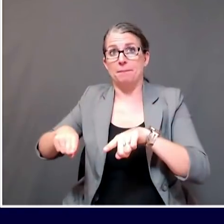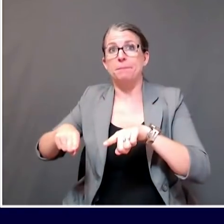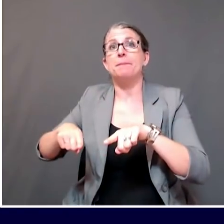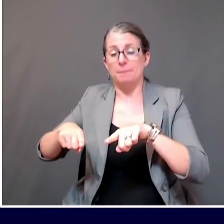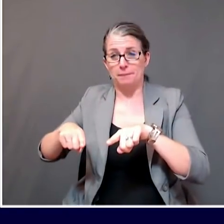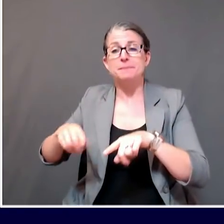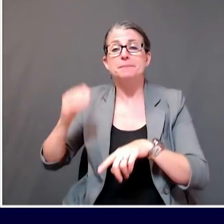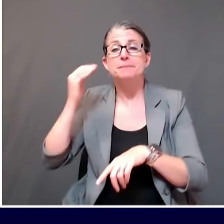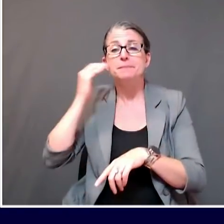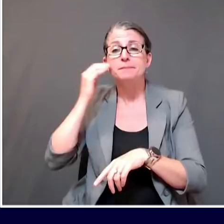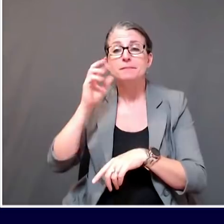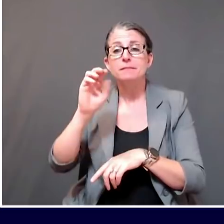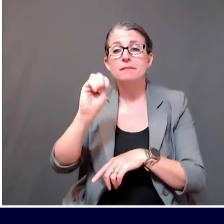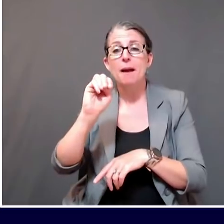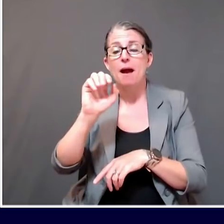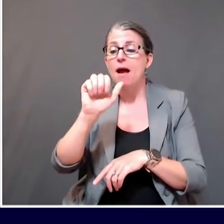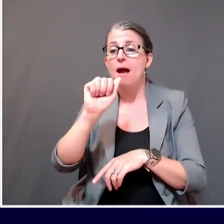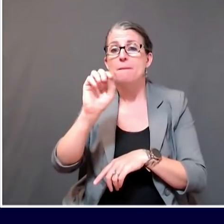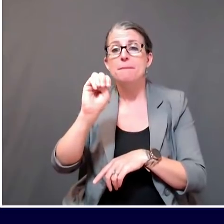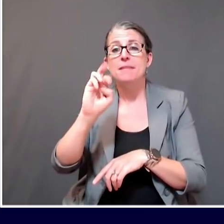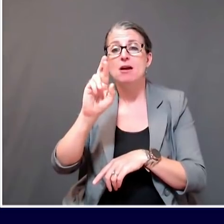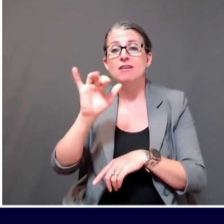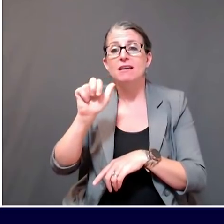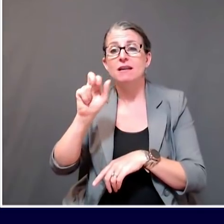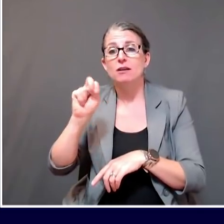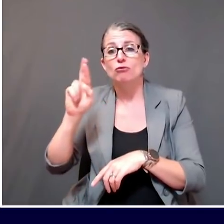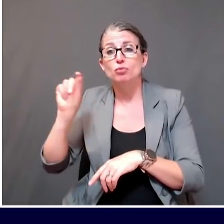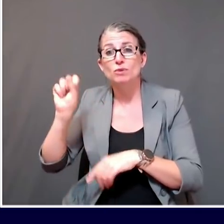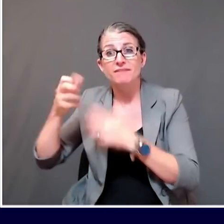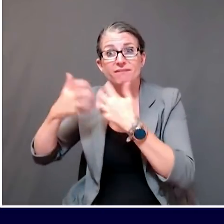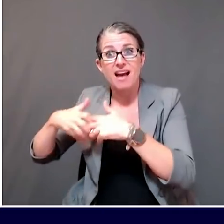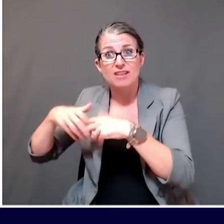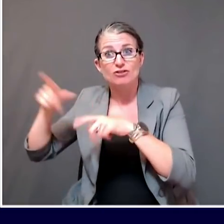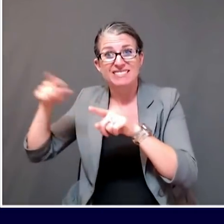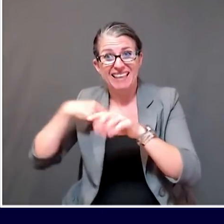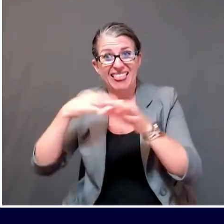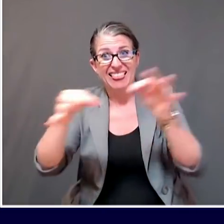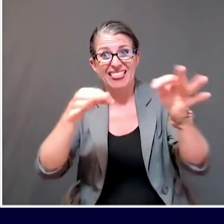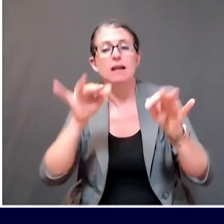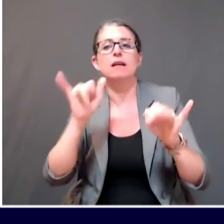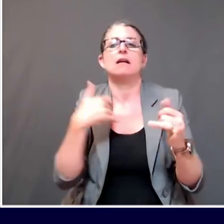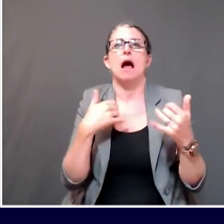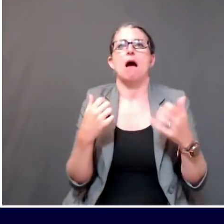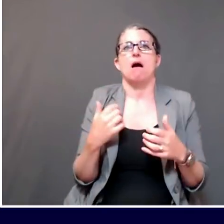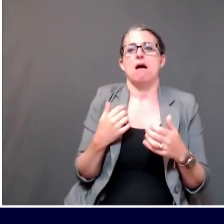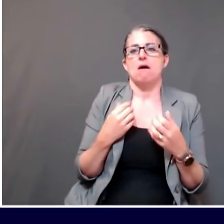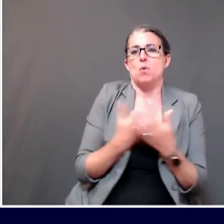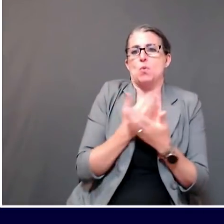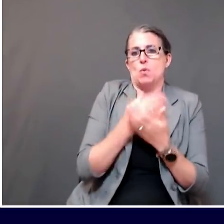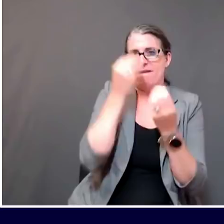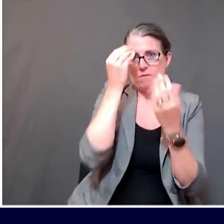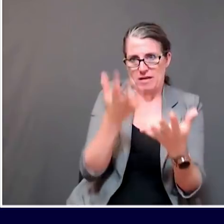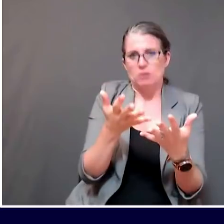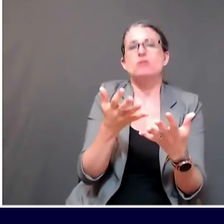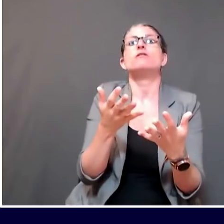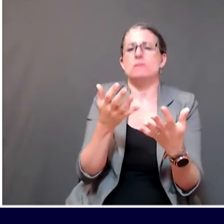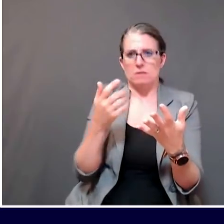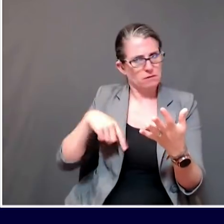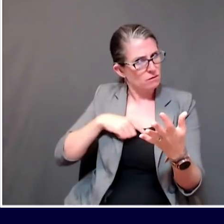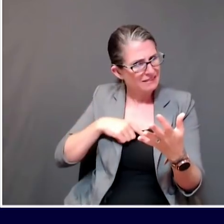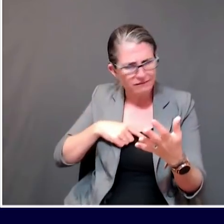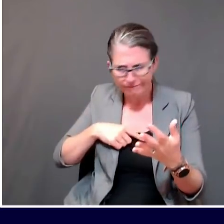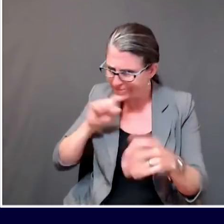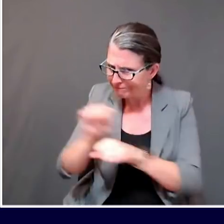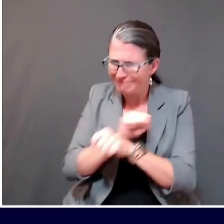Maine CDC continues its close and robust collaboration with the management and staff and all employees